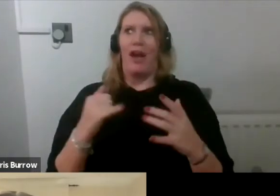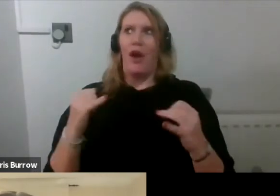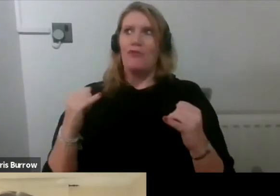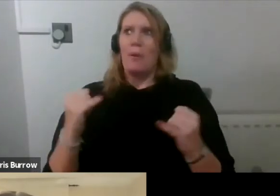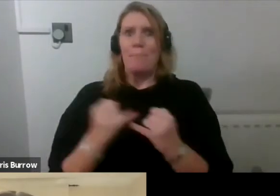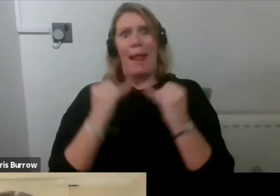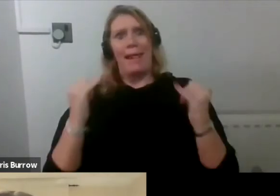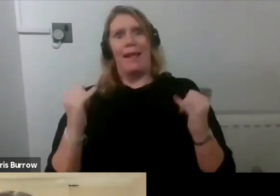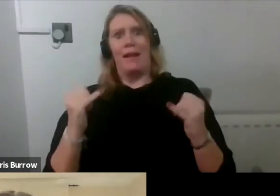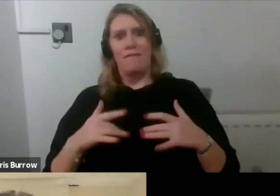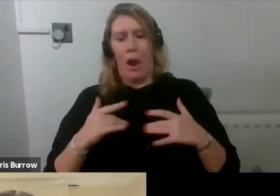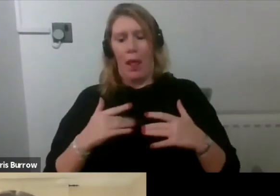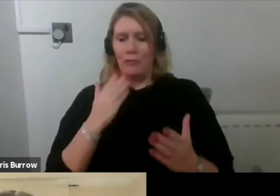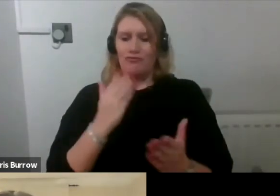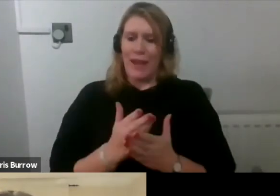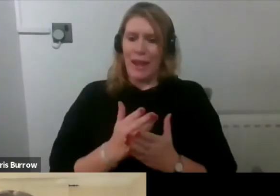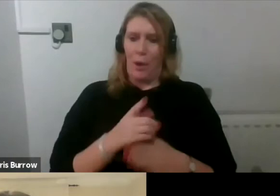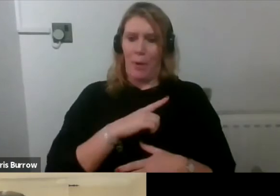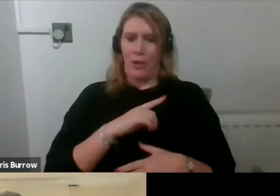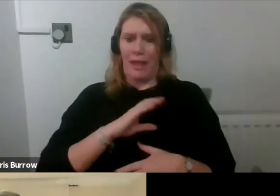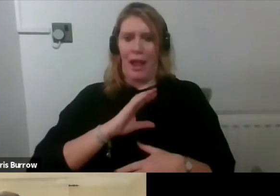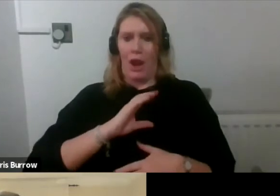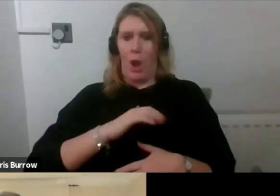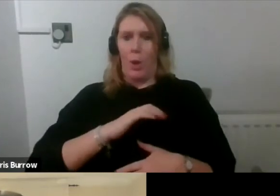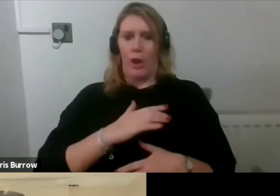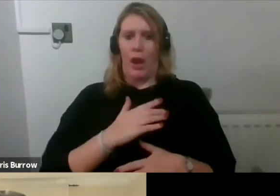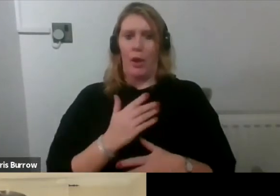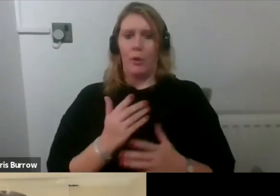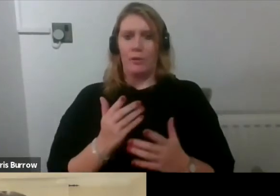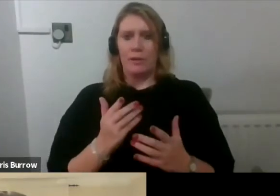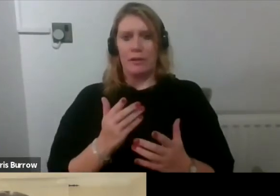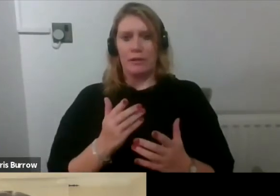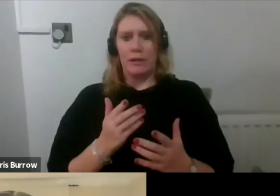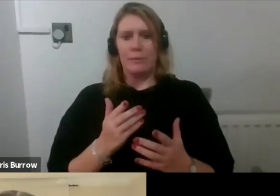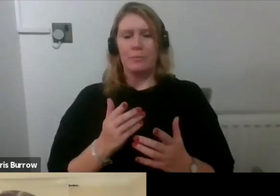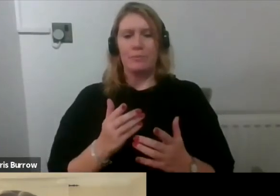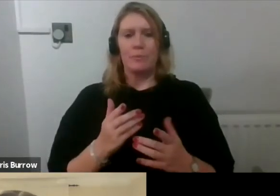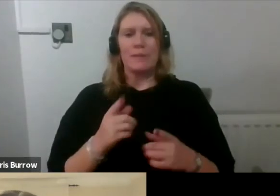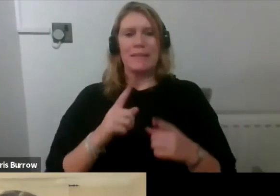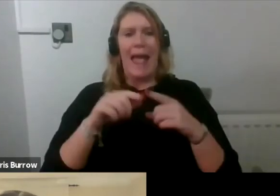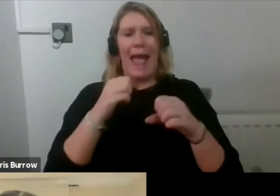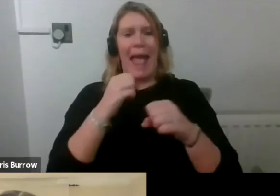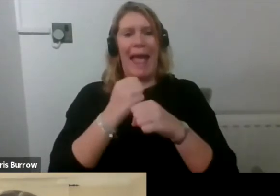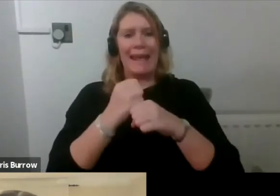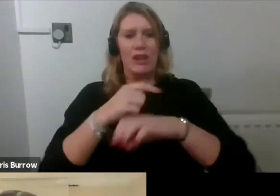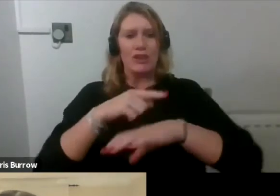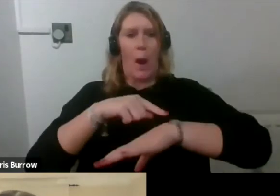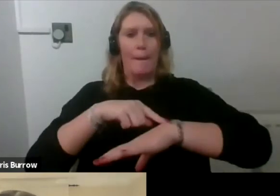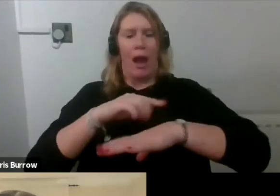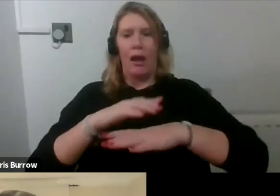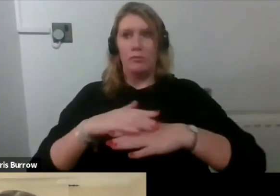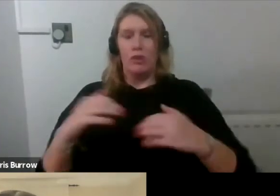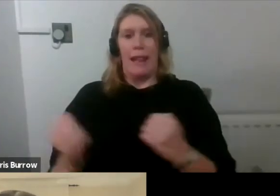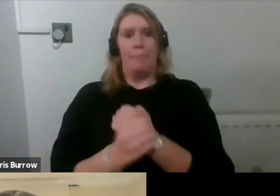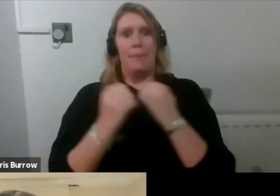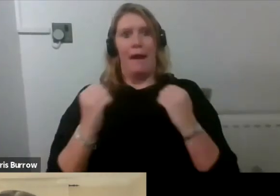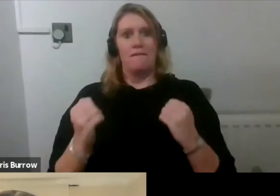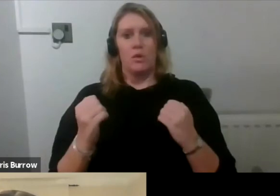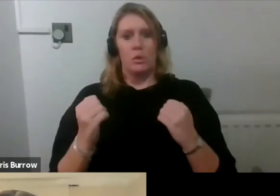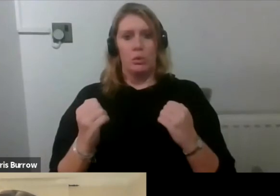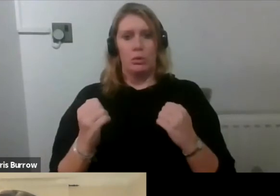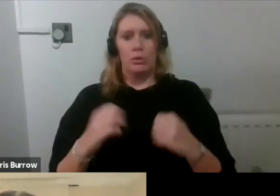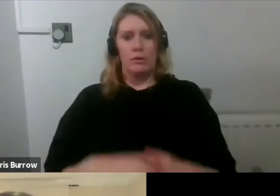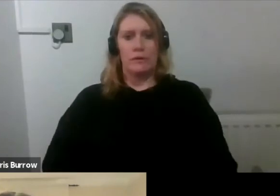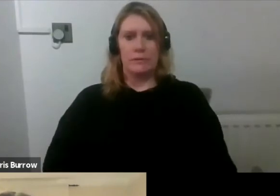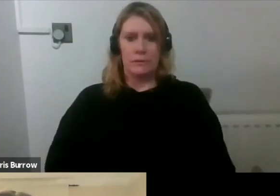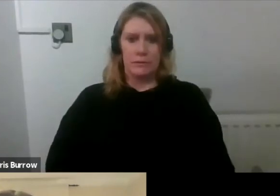thought that logo, the egg timer, is so powerful. It's absolutely brilliant. And if I could come up with something, that